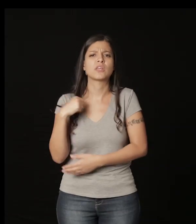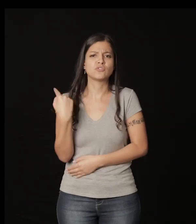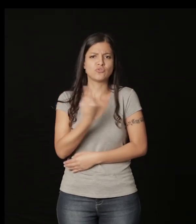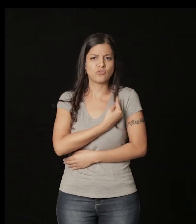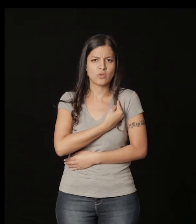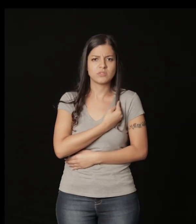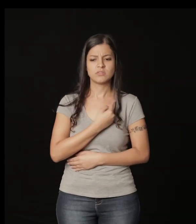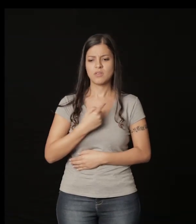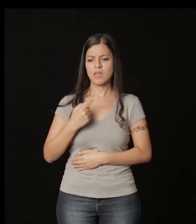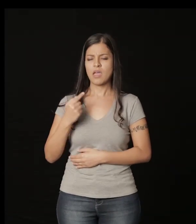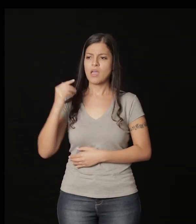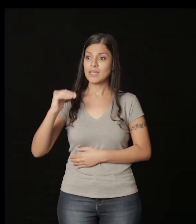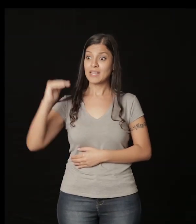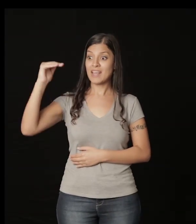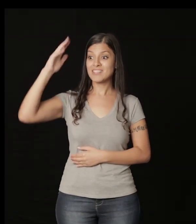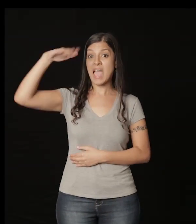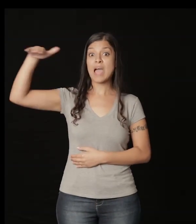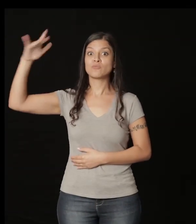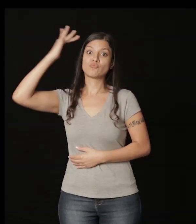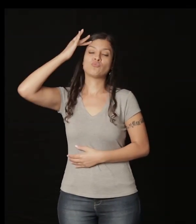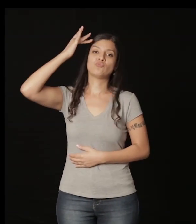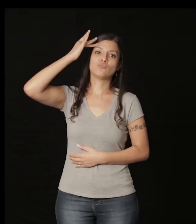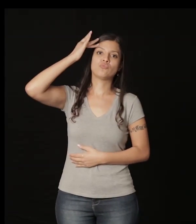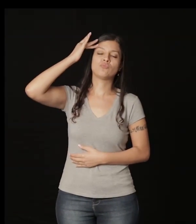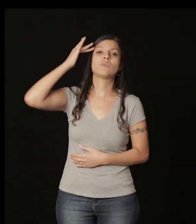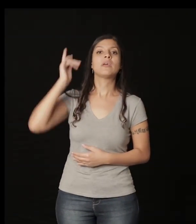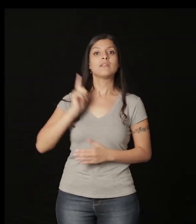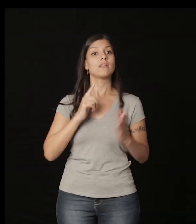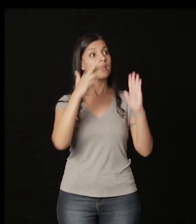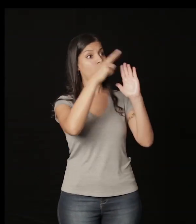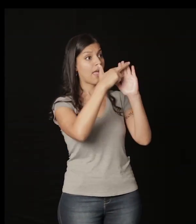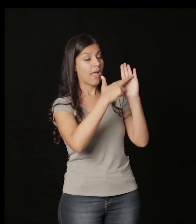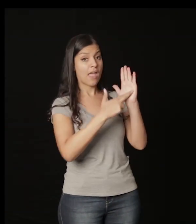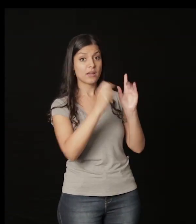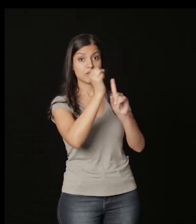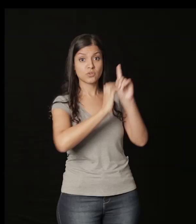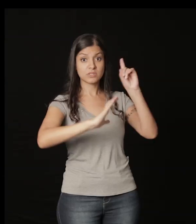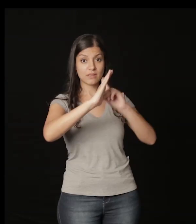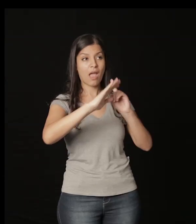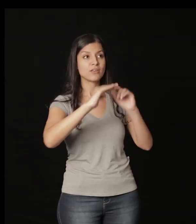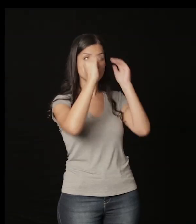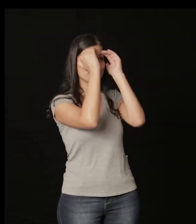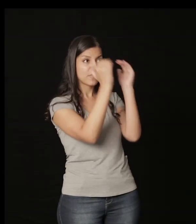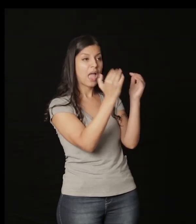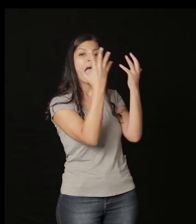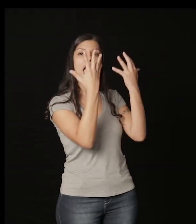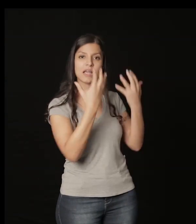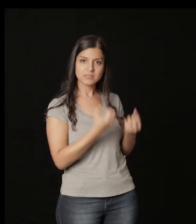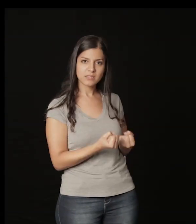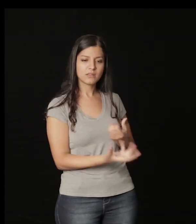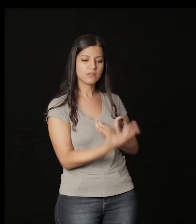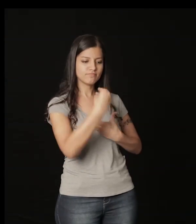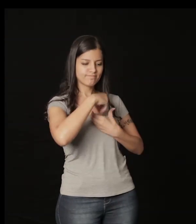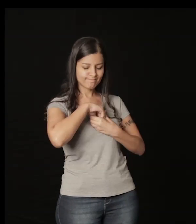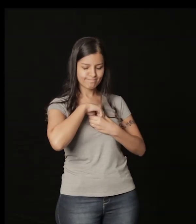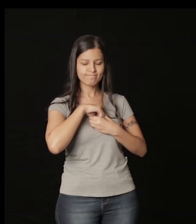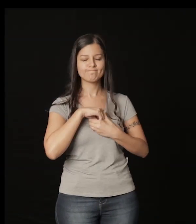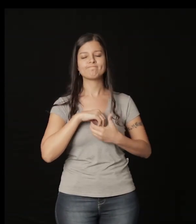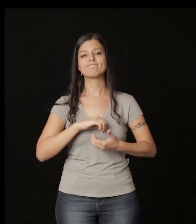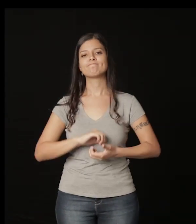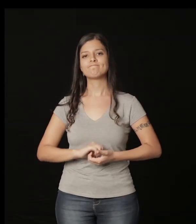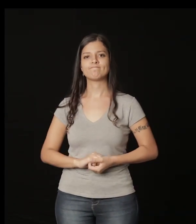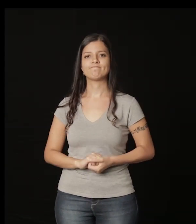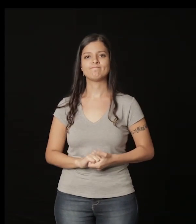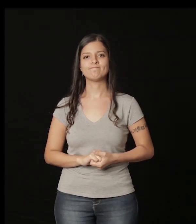adult? We start to accept the rules of society around us, and we start to understand them, and we internalize